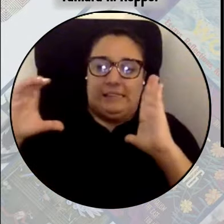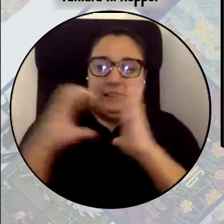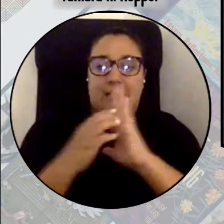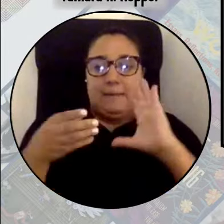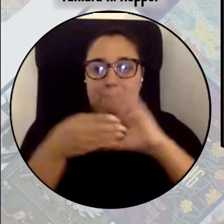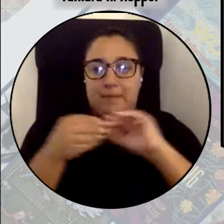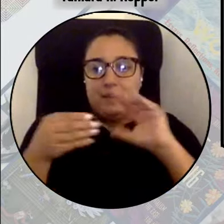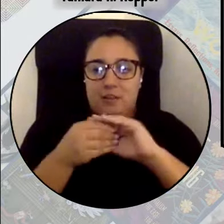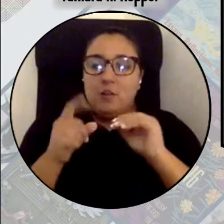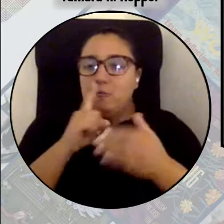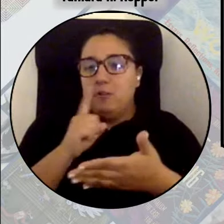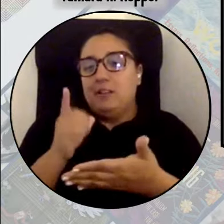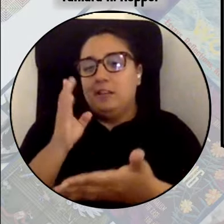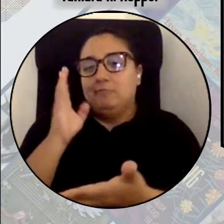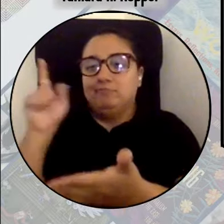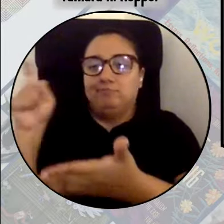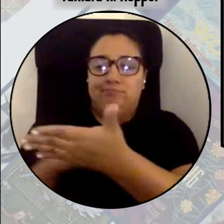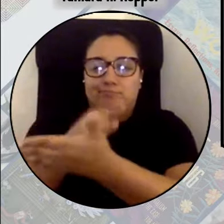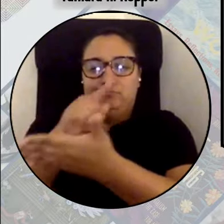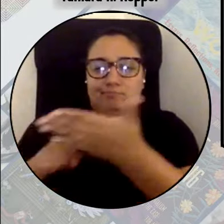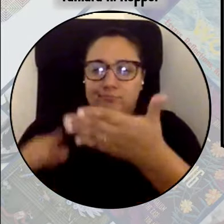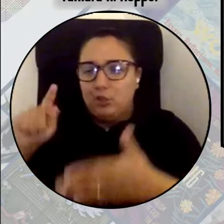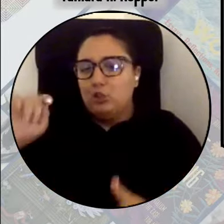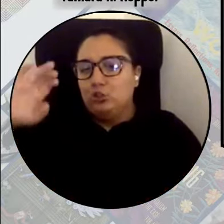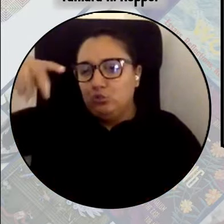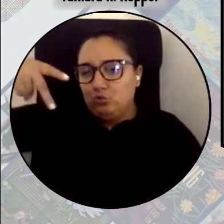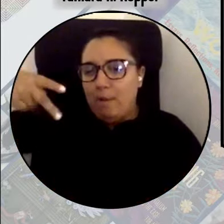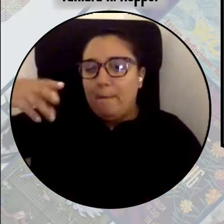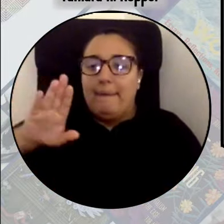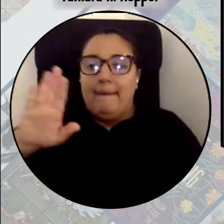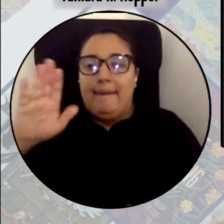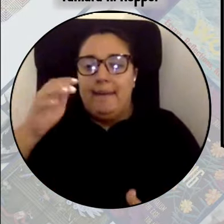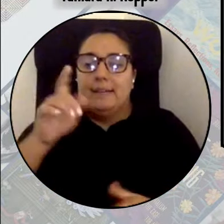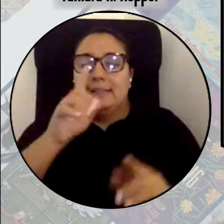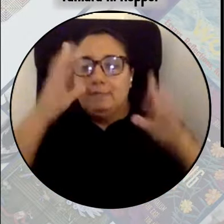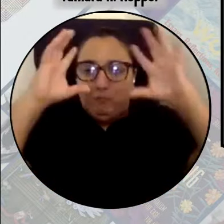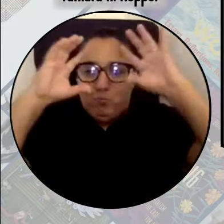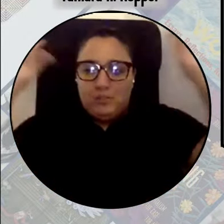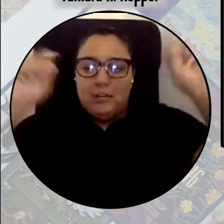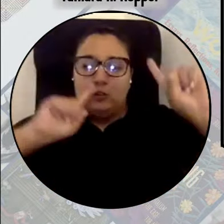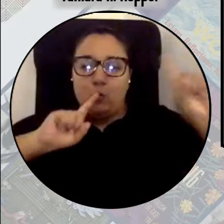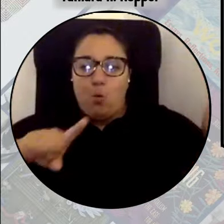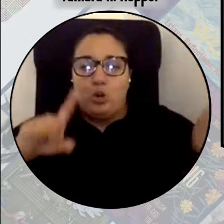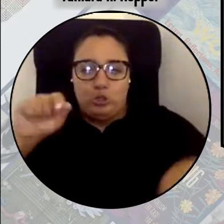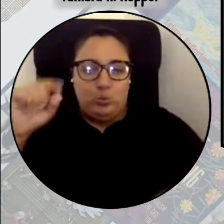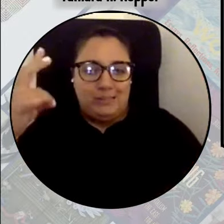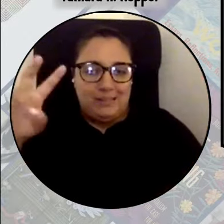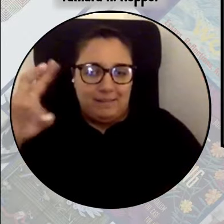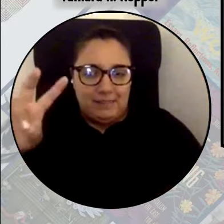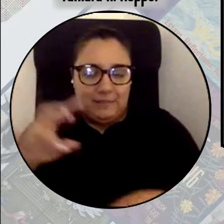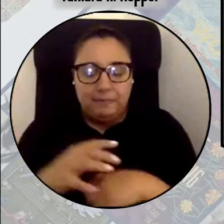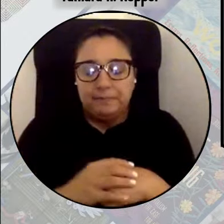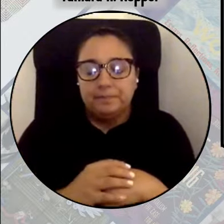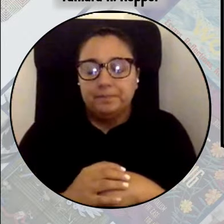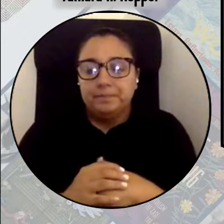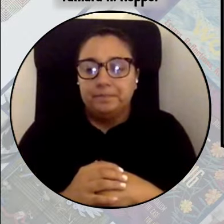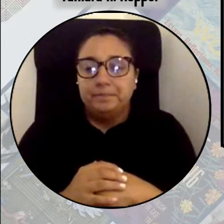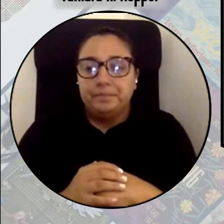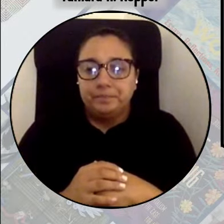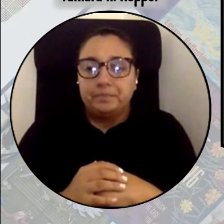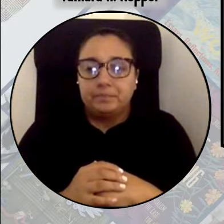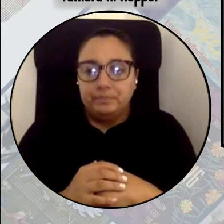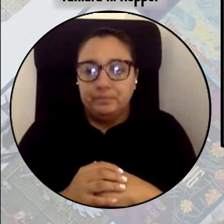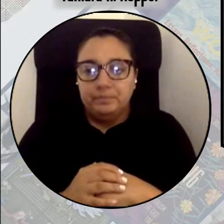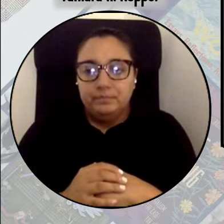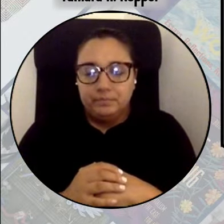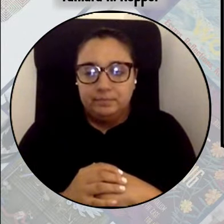critiquing kind of President Trump's executive order and so forth. Okay, and talking and critiquing, you know,